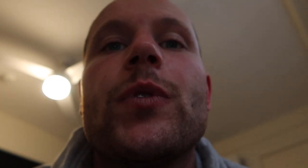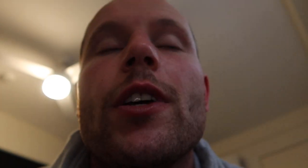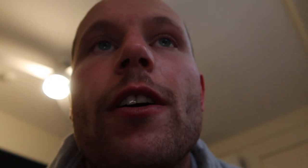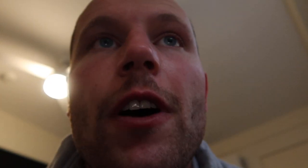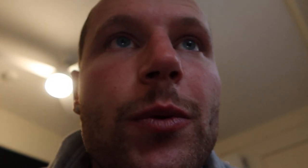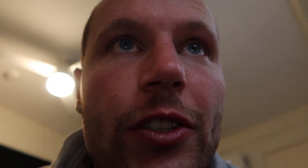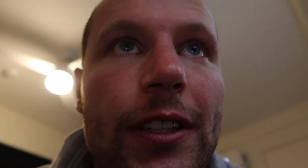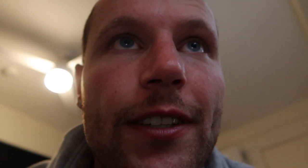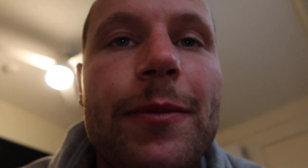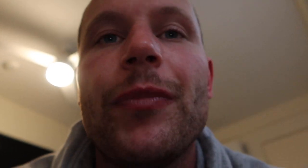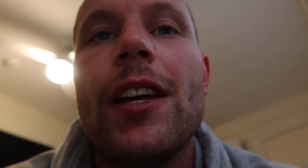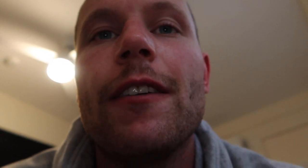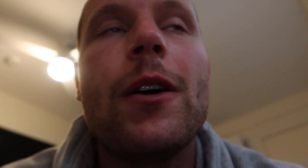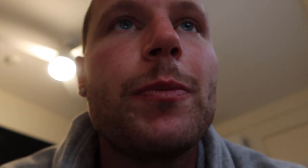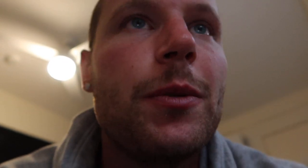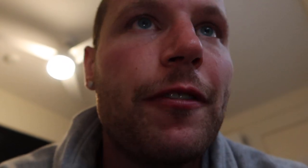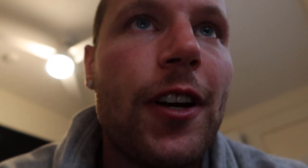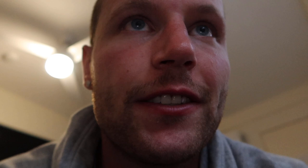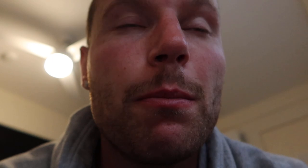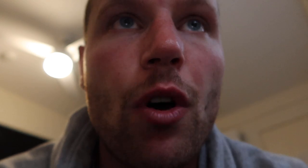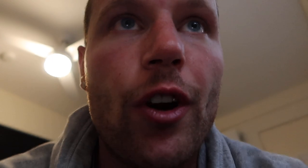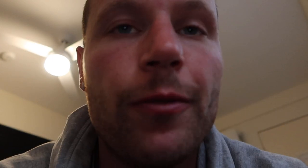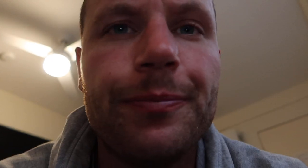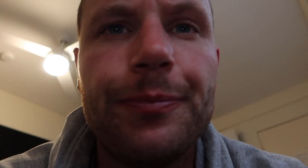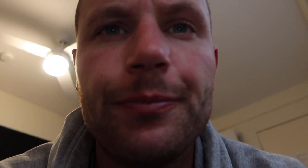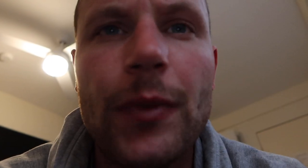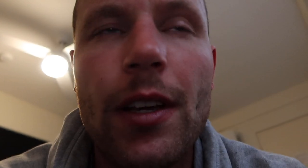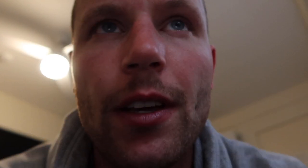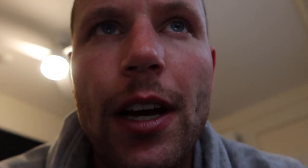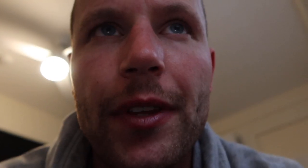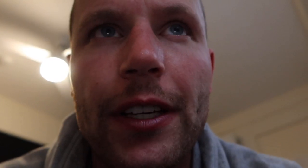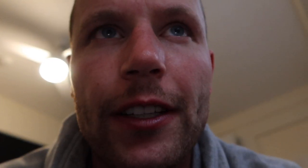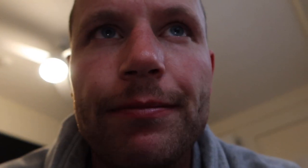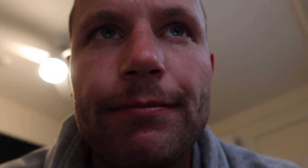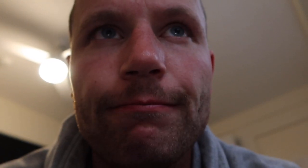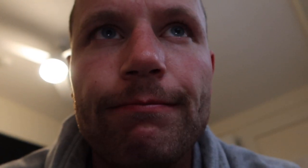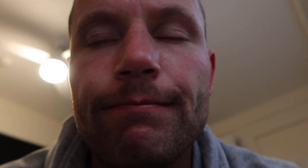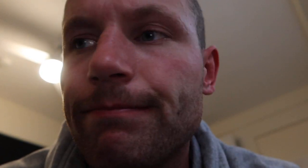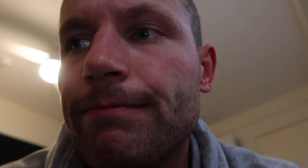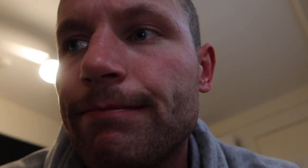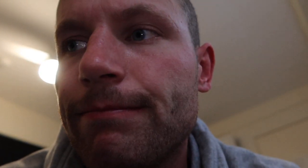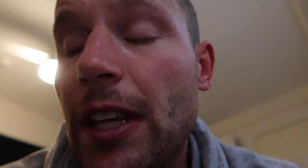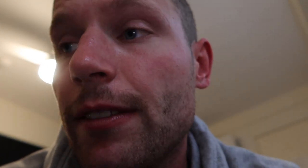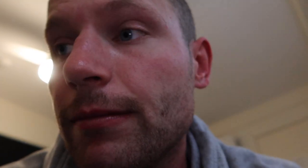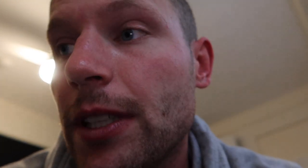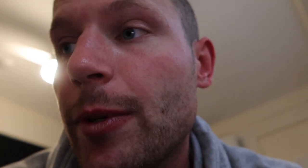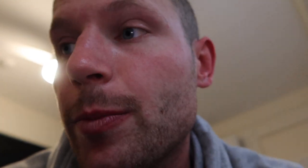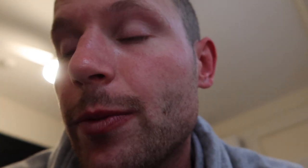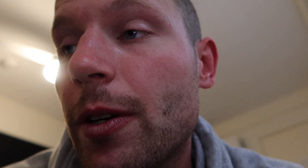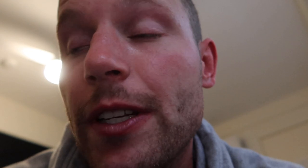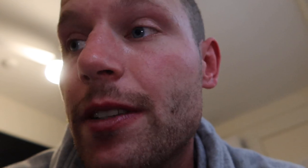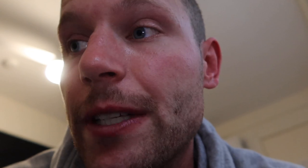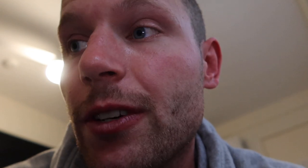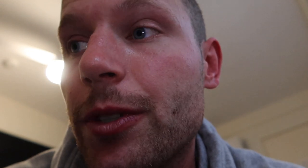Okay, so if I was watching this, if I was meant to be flying tomorrow, I'd be thinking, yeah, I